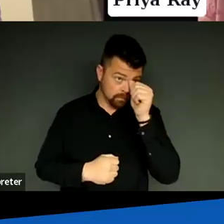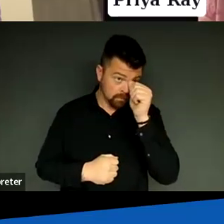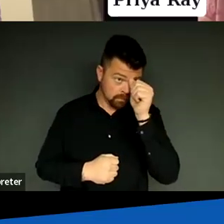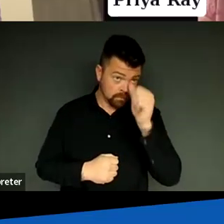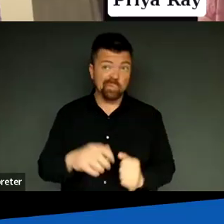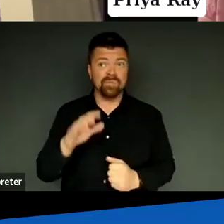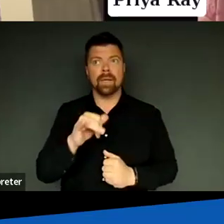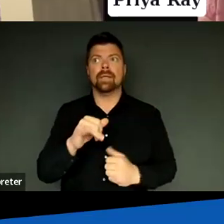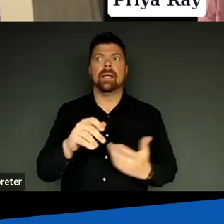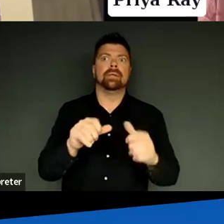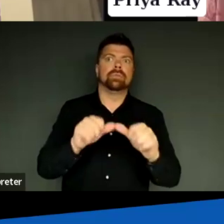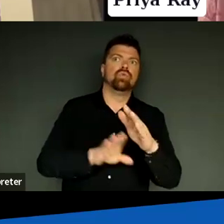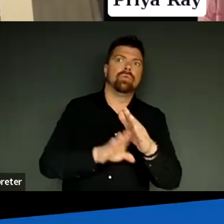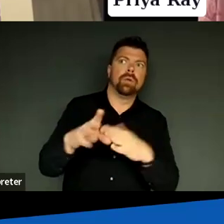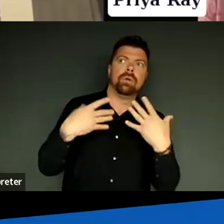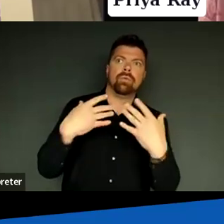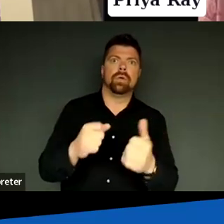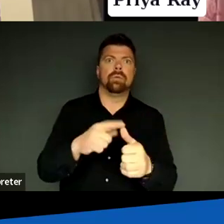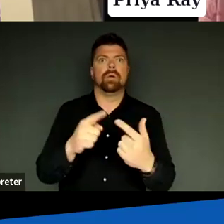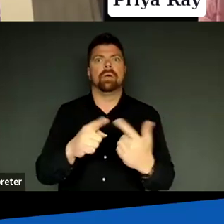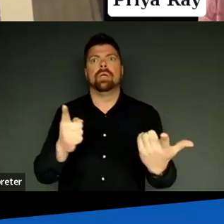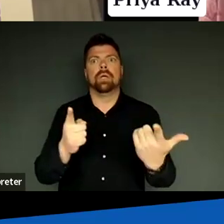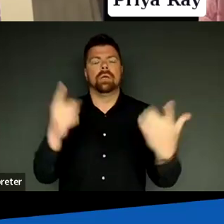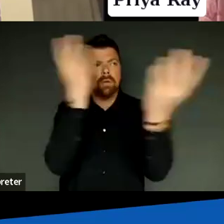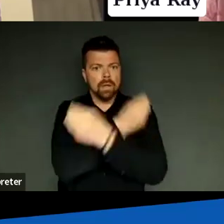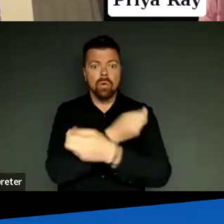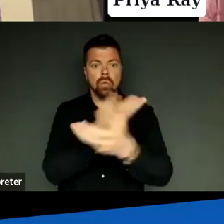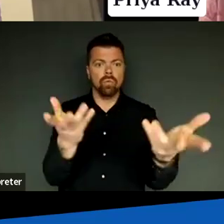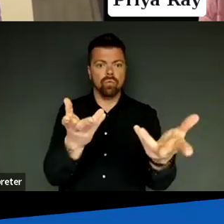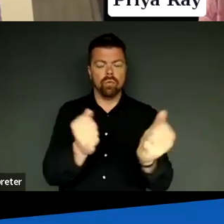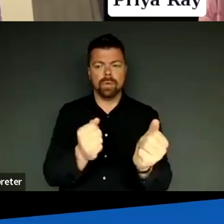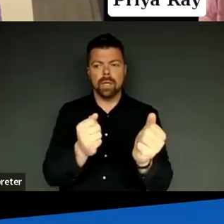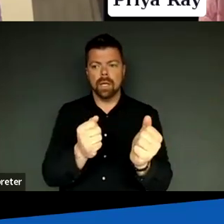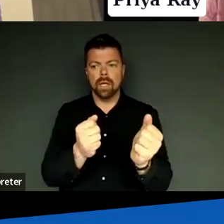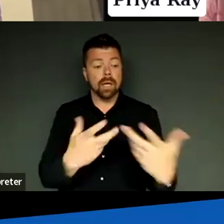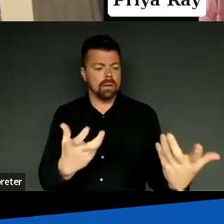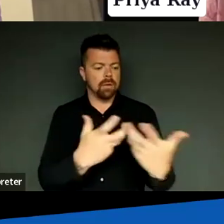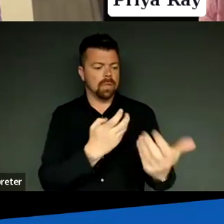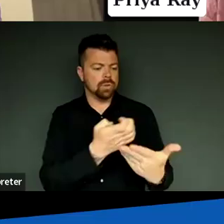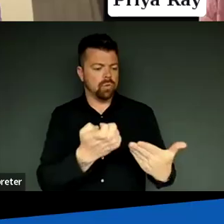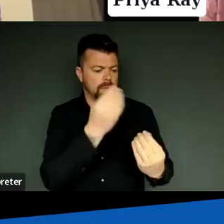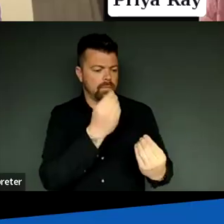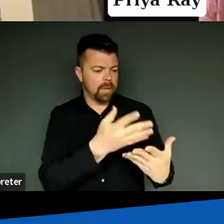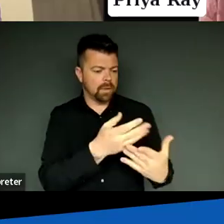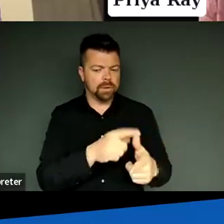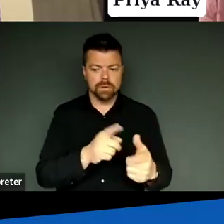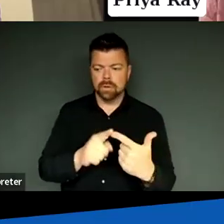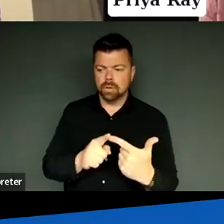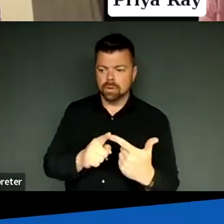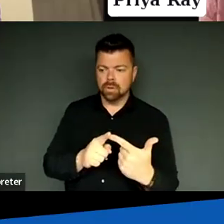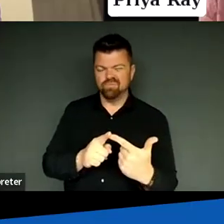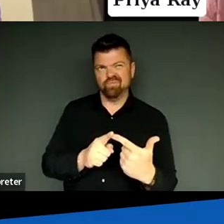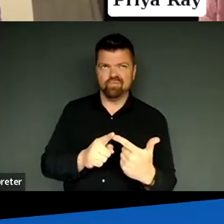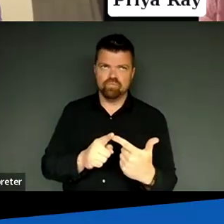resilience building and crowdsourced, like, you know, adaptive equipment information and a